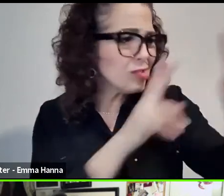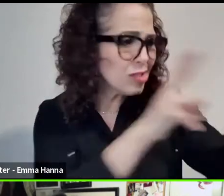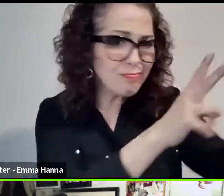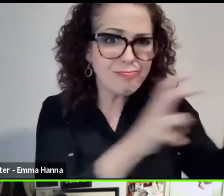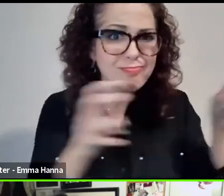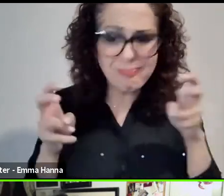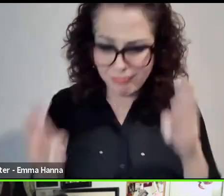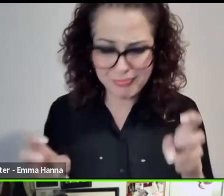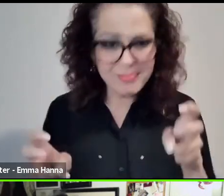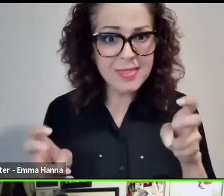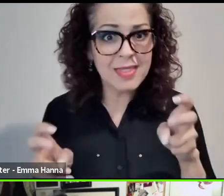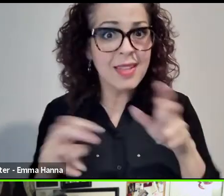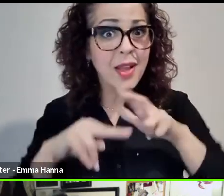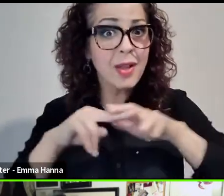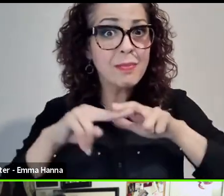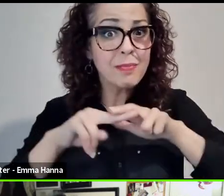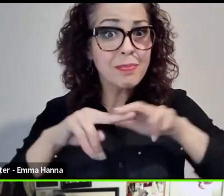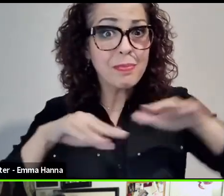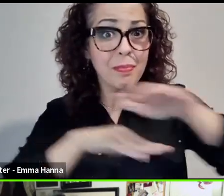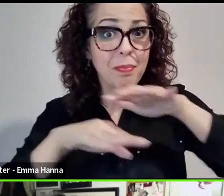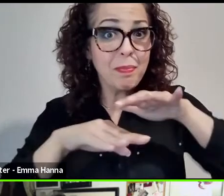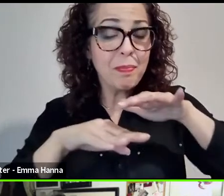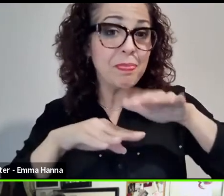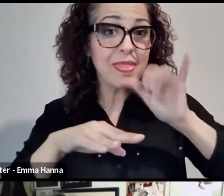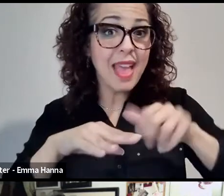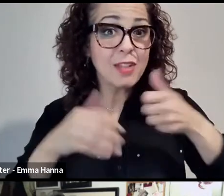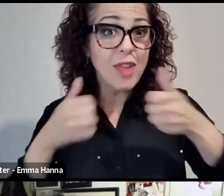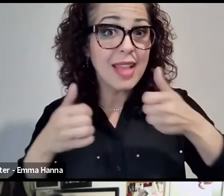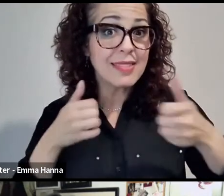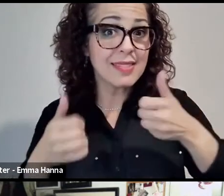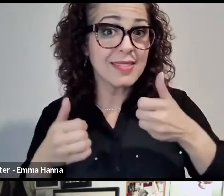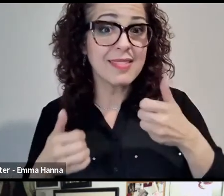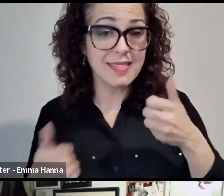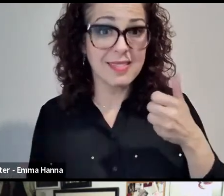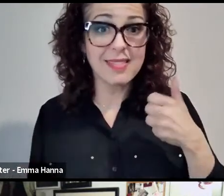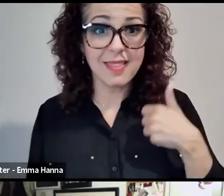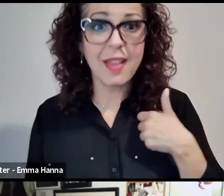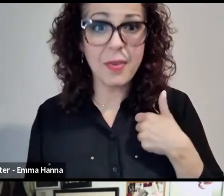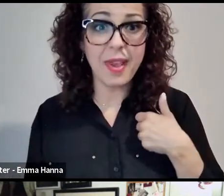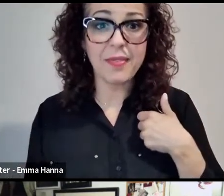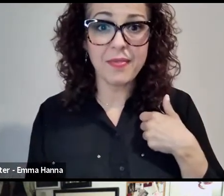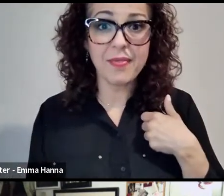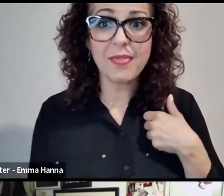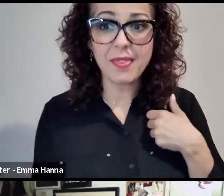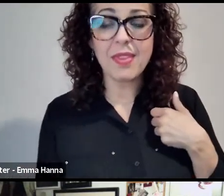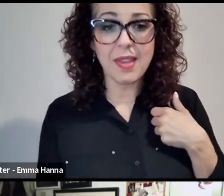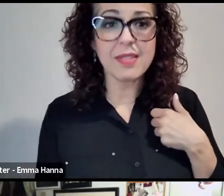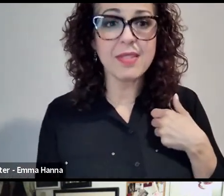public transit. Yeah. Yeah, I thought it was an amazing, amazing piece.